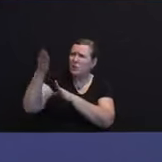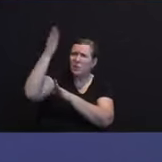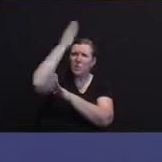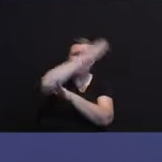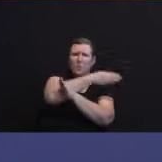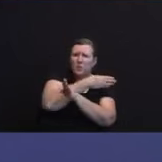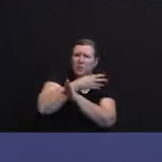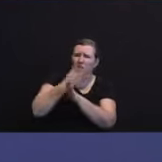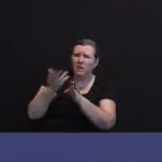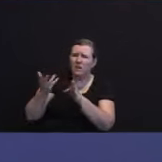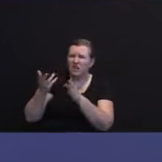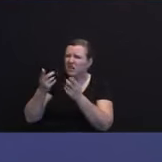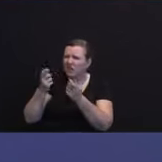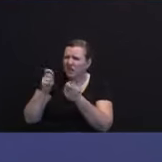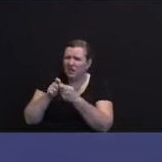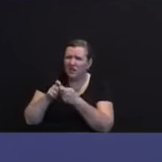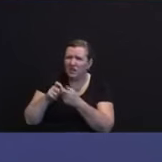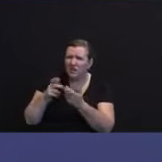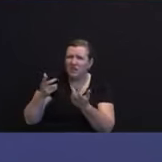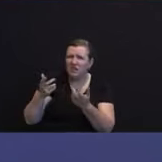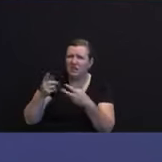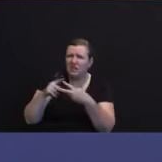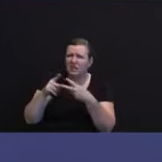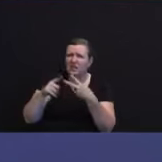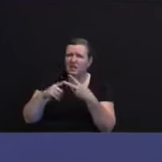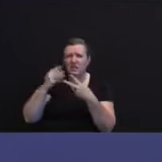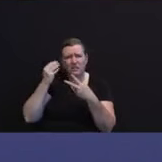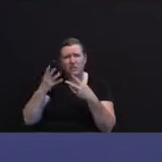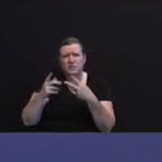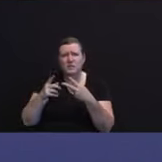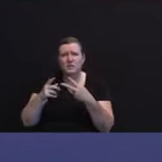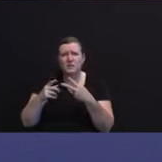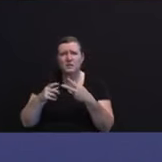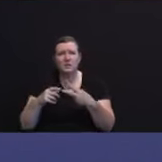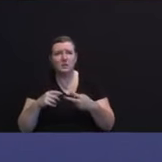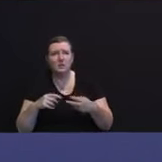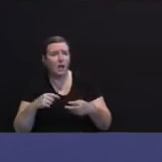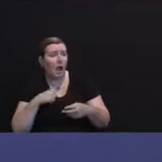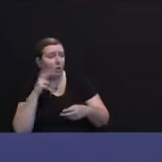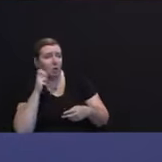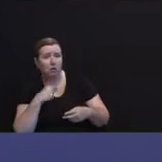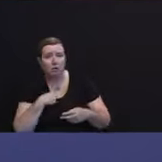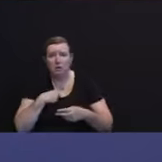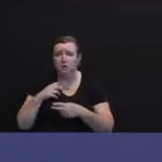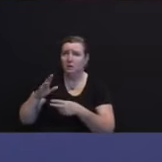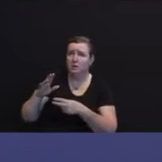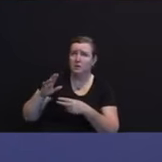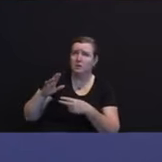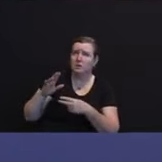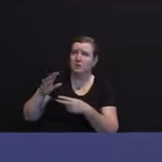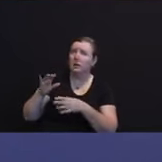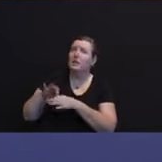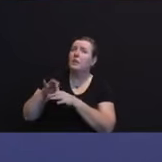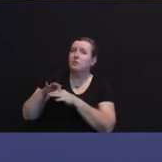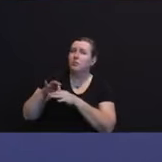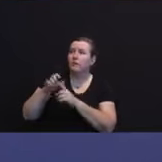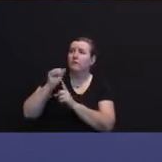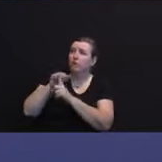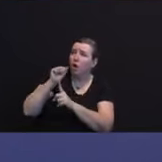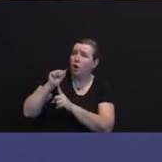this question by saying that I haven't, but have you heard of any instances of alleged voter fraud in last week's